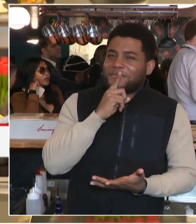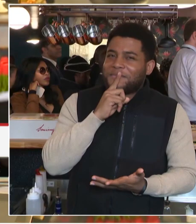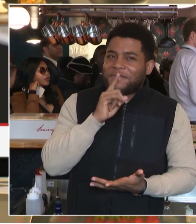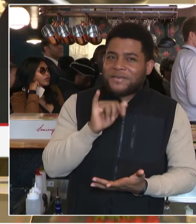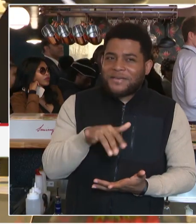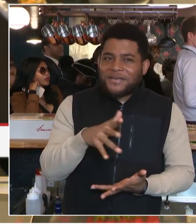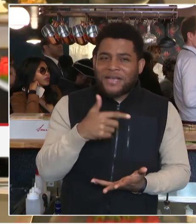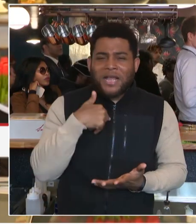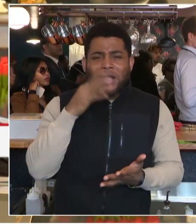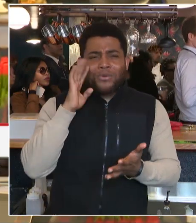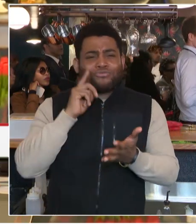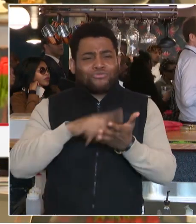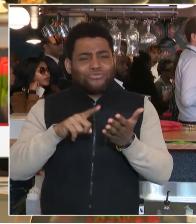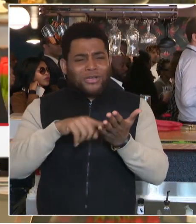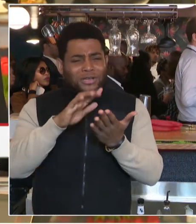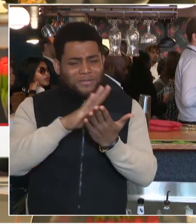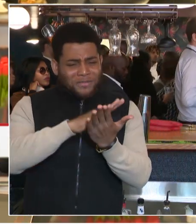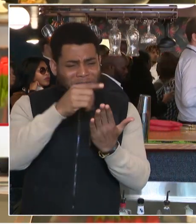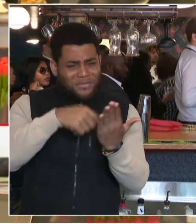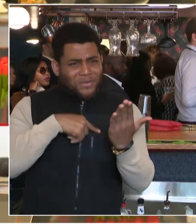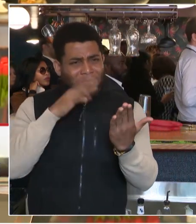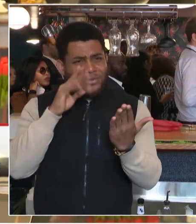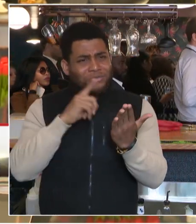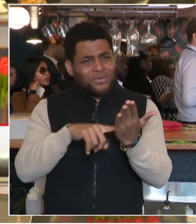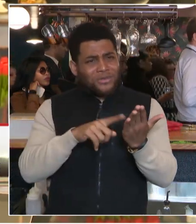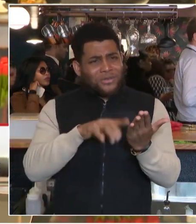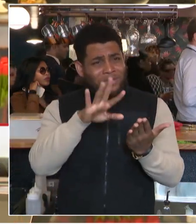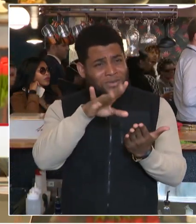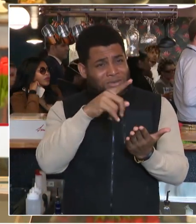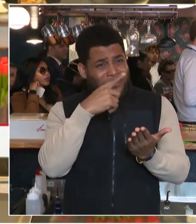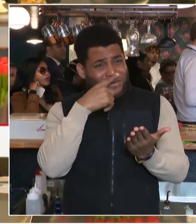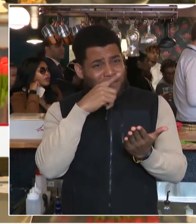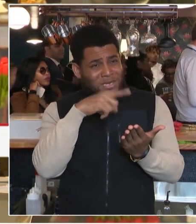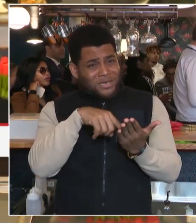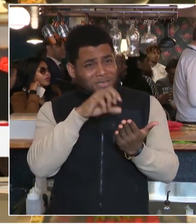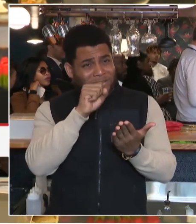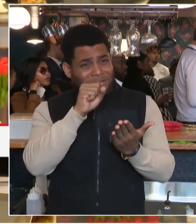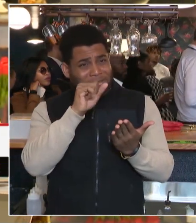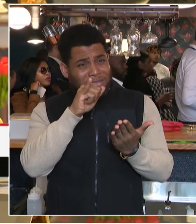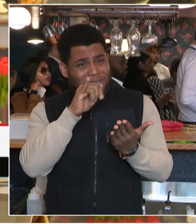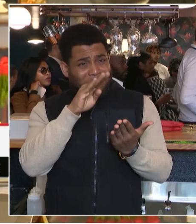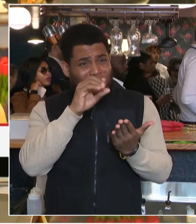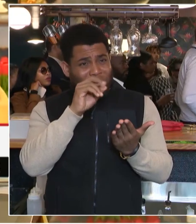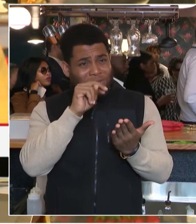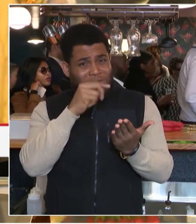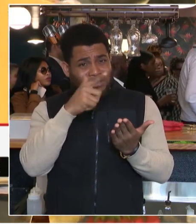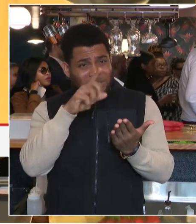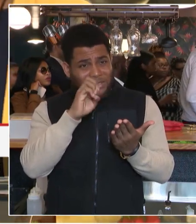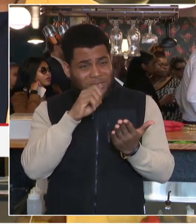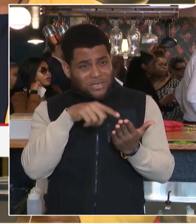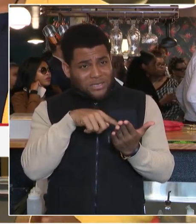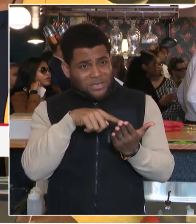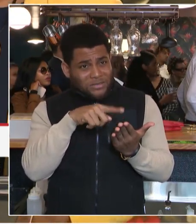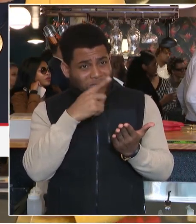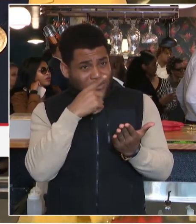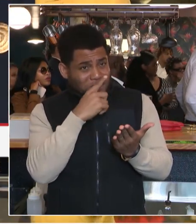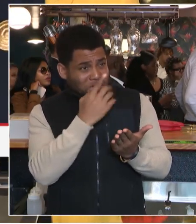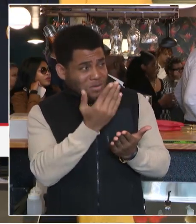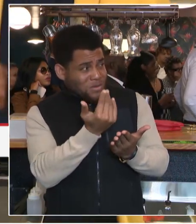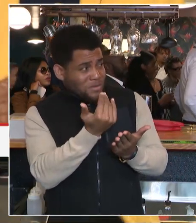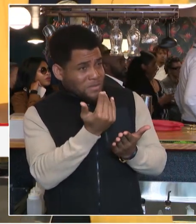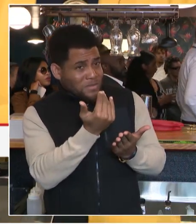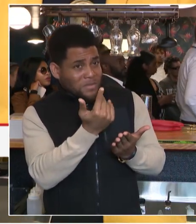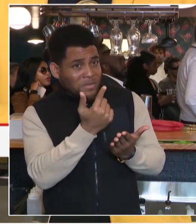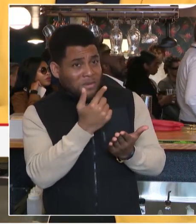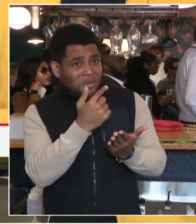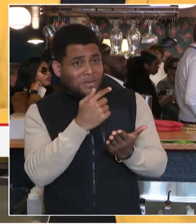to join me, and she probably has it. Oh, Nina knows, sorry. So we've put